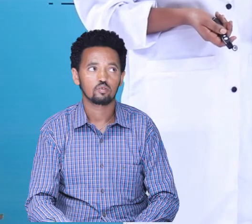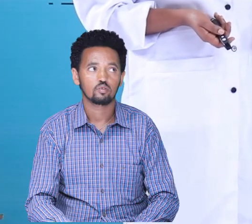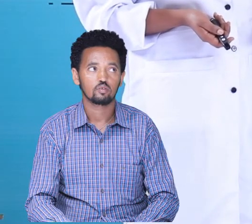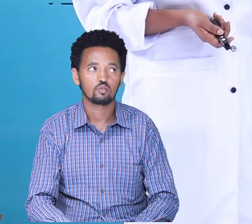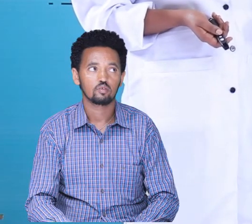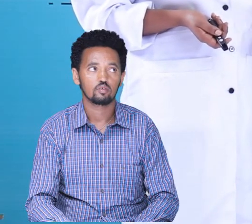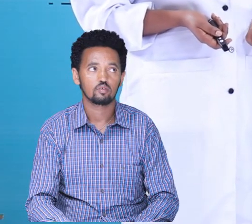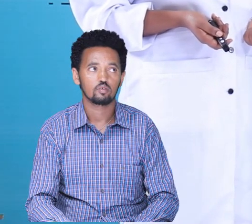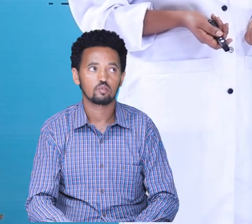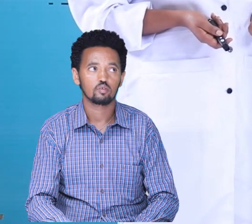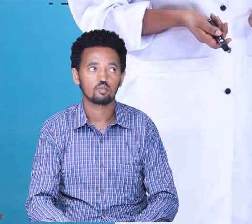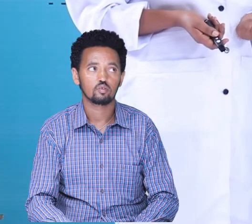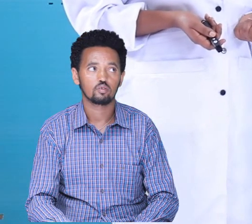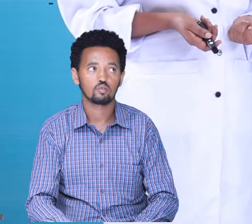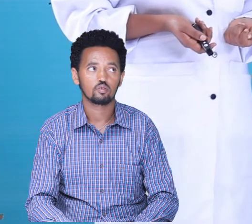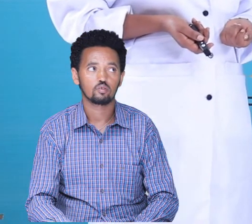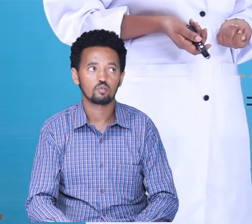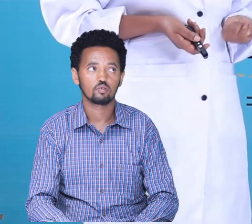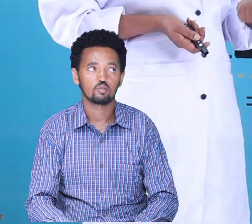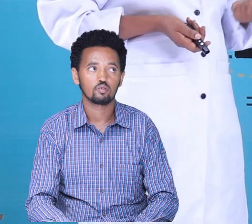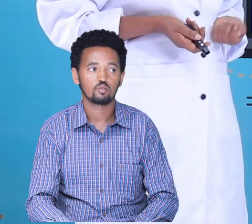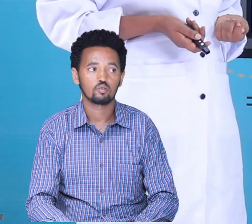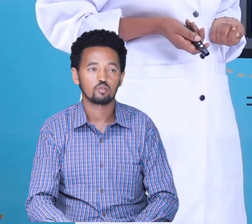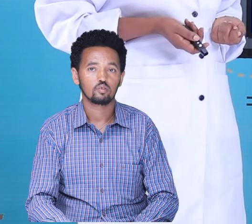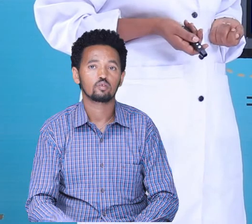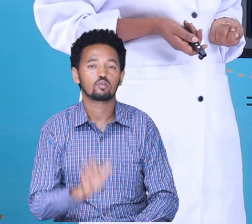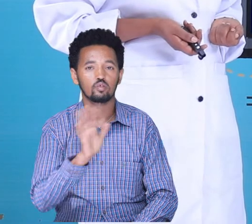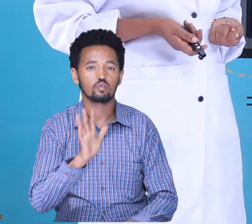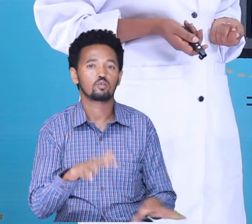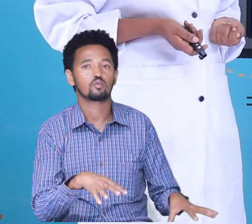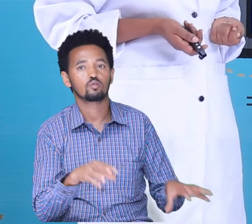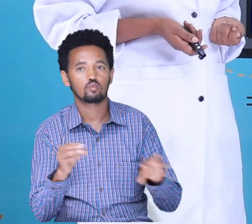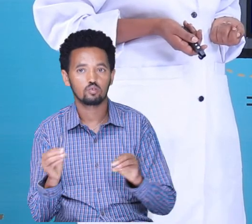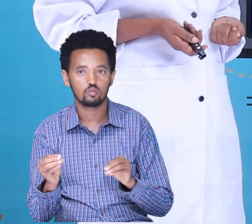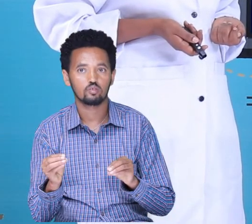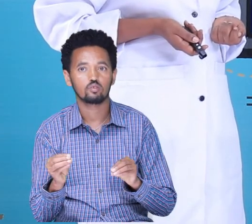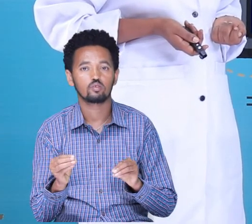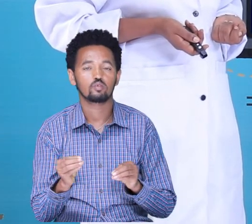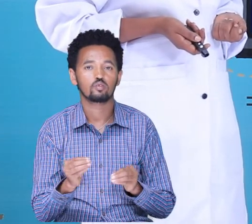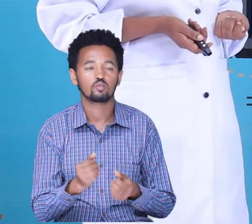Generally, we have seen about climate of Africa